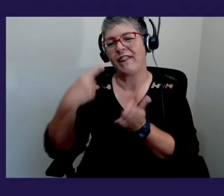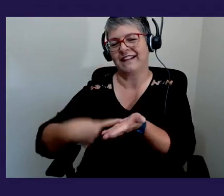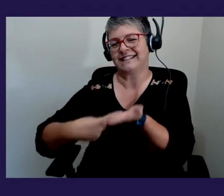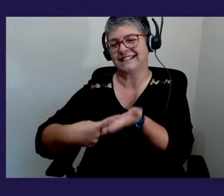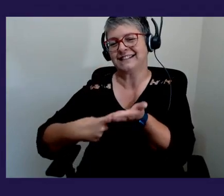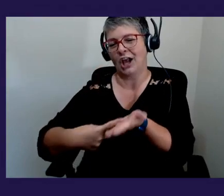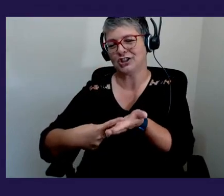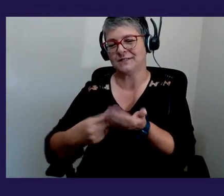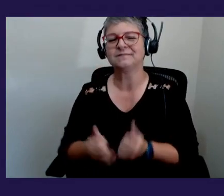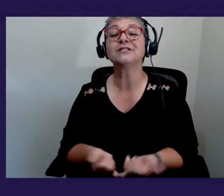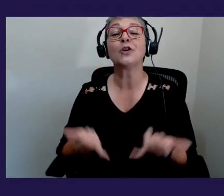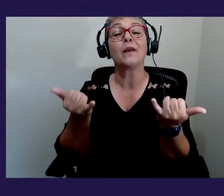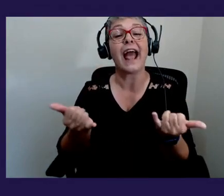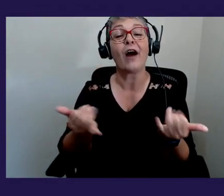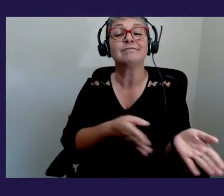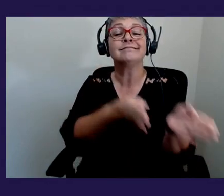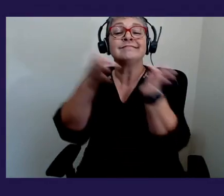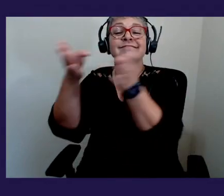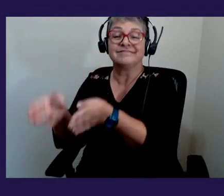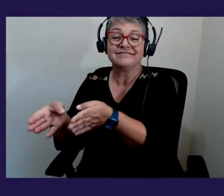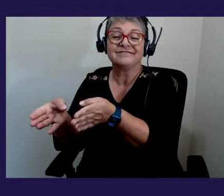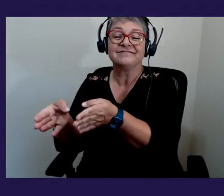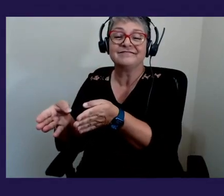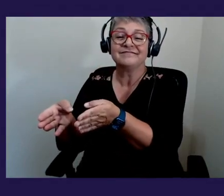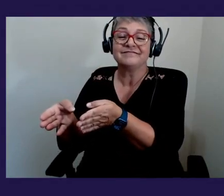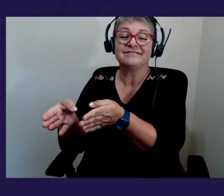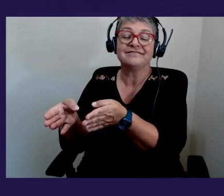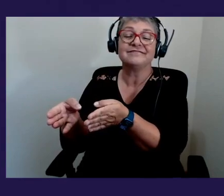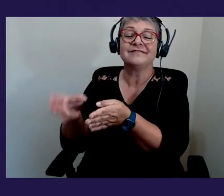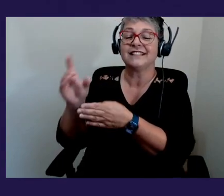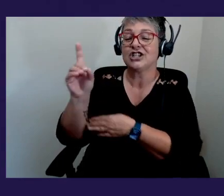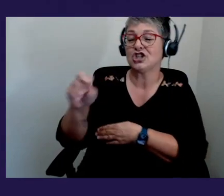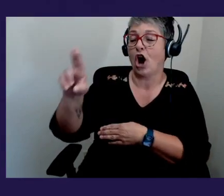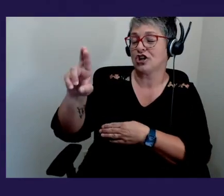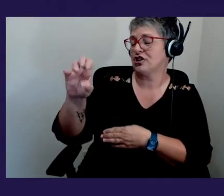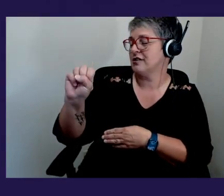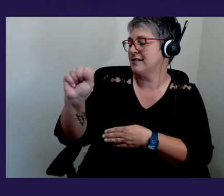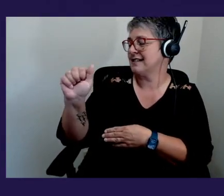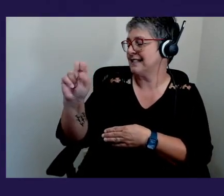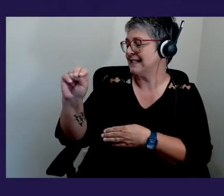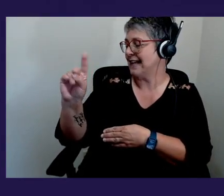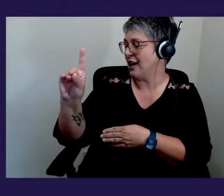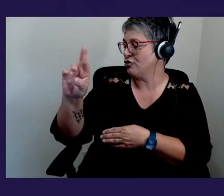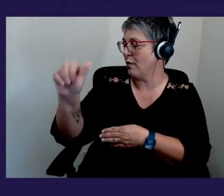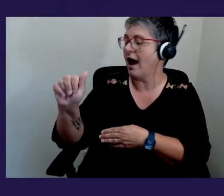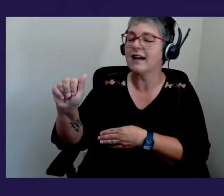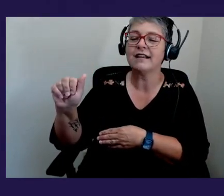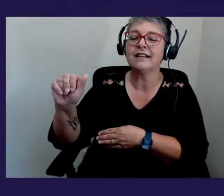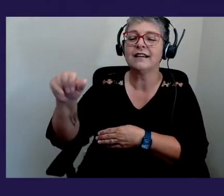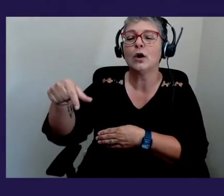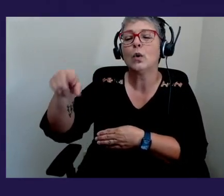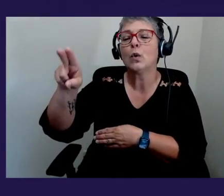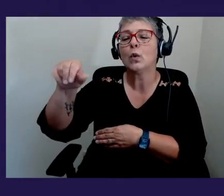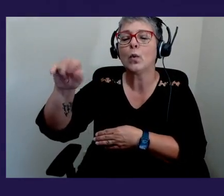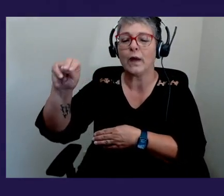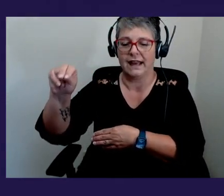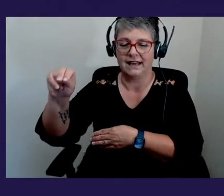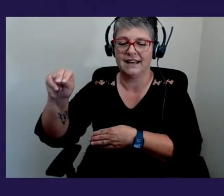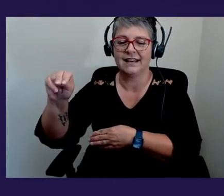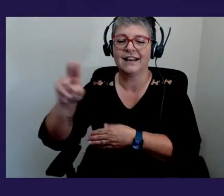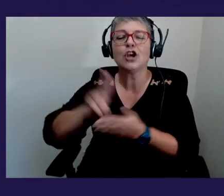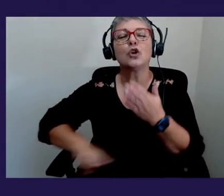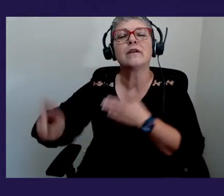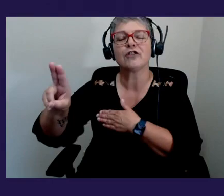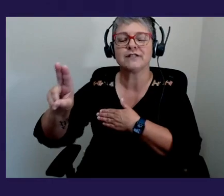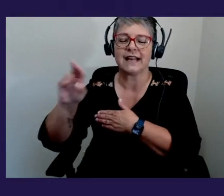to hand this over to my colleague, Dr. Sandra Quinn of the University of Maryland School of Public Health. Thank you,